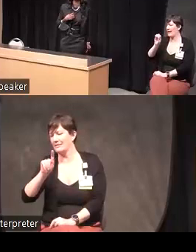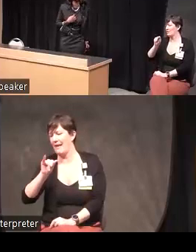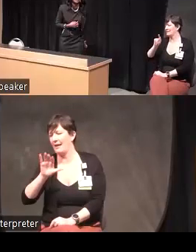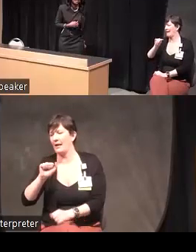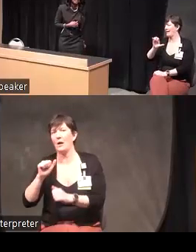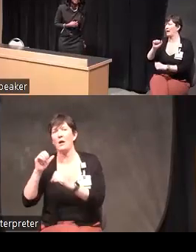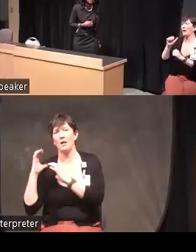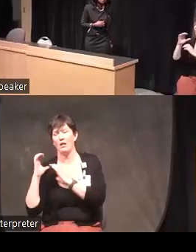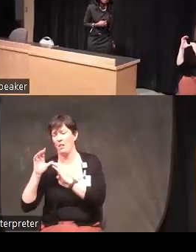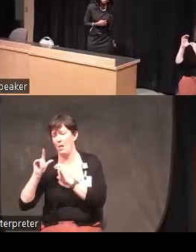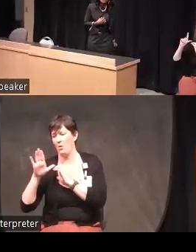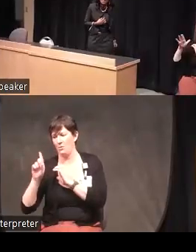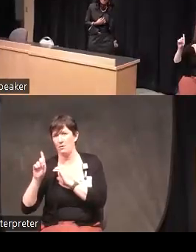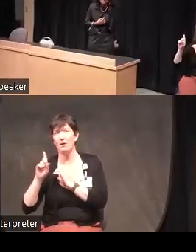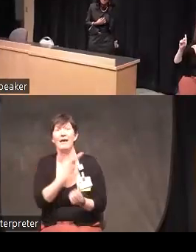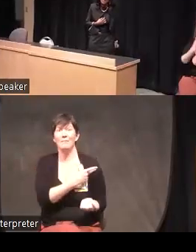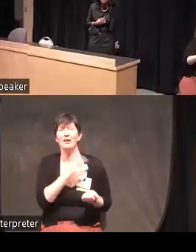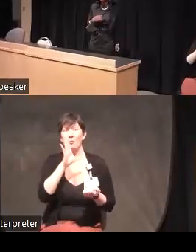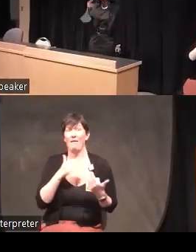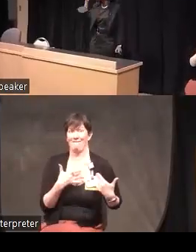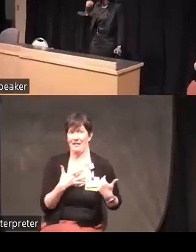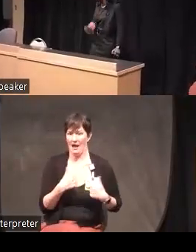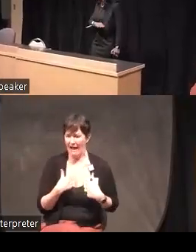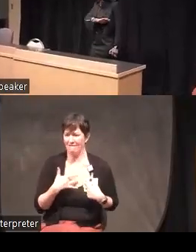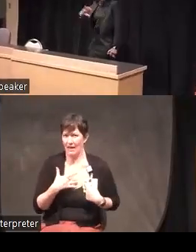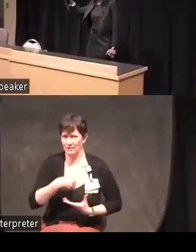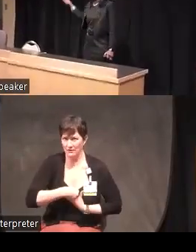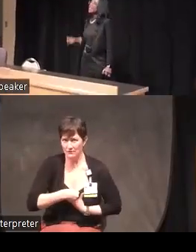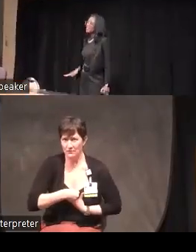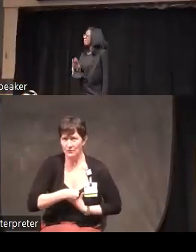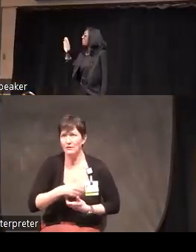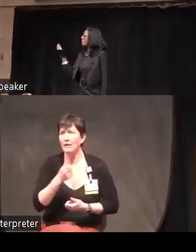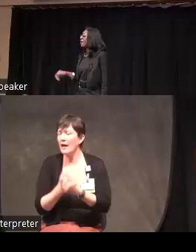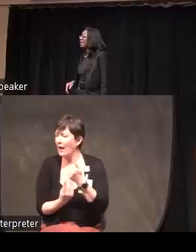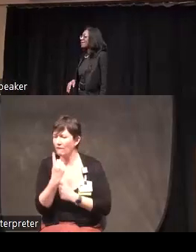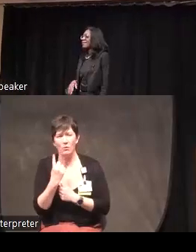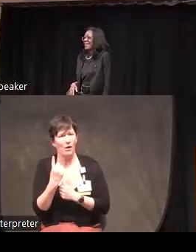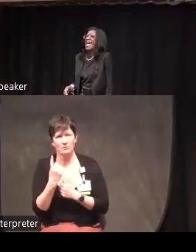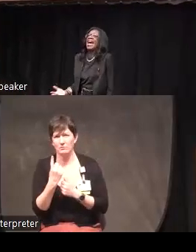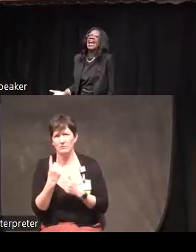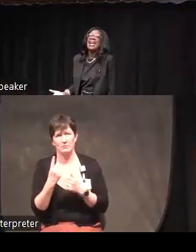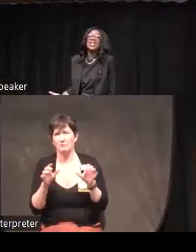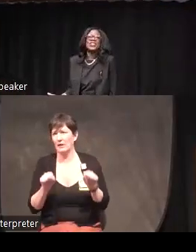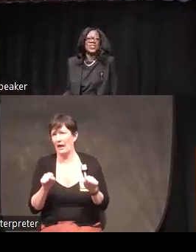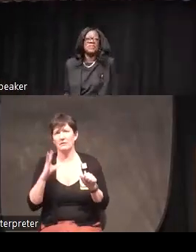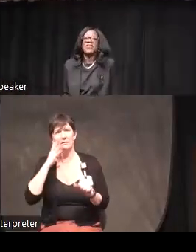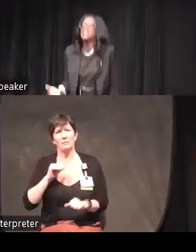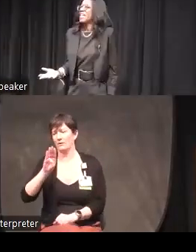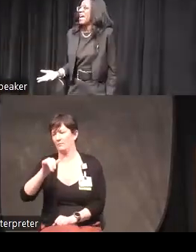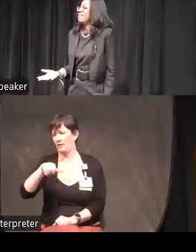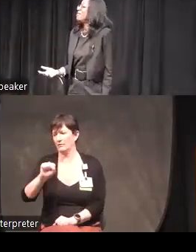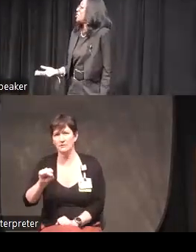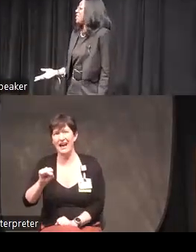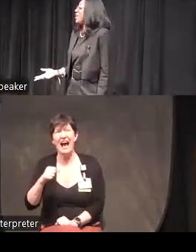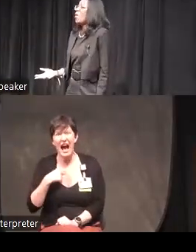patients feel it. I felt it. Number 2, everybody's susceptible to bias. I assumed the